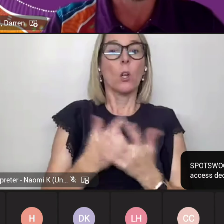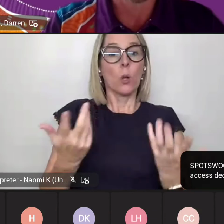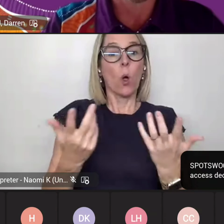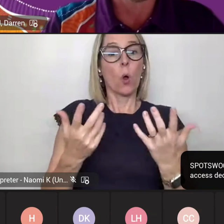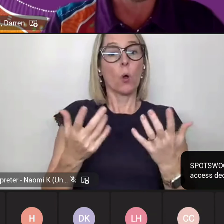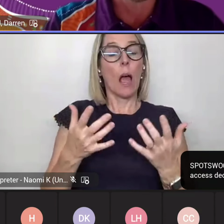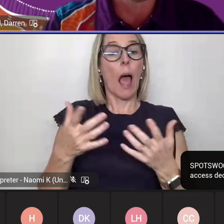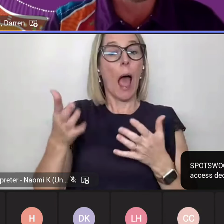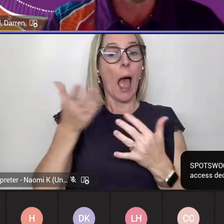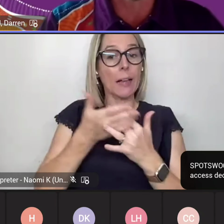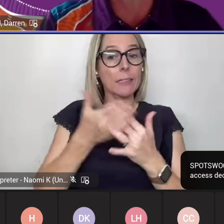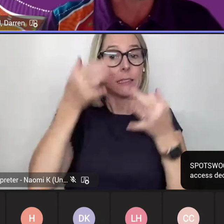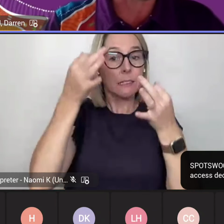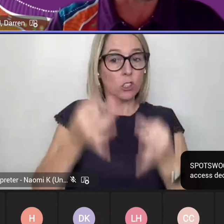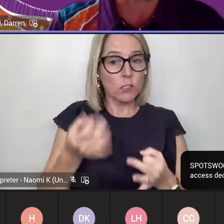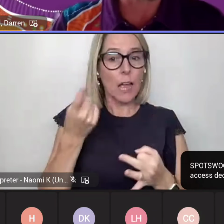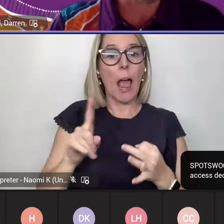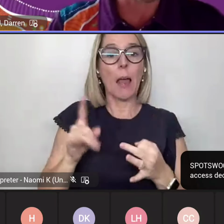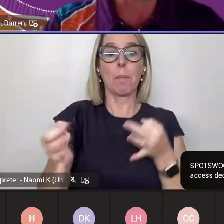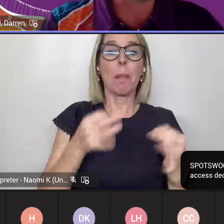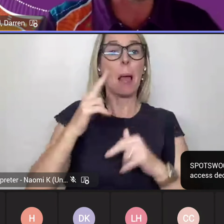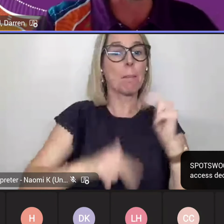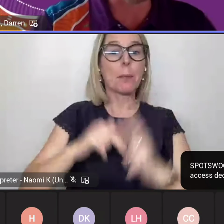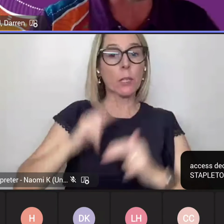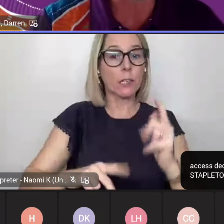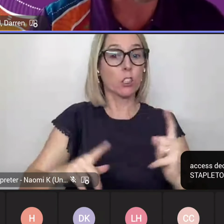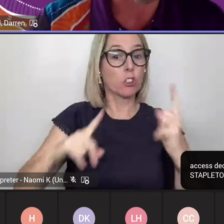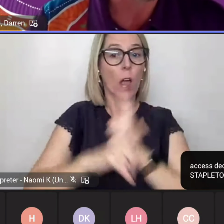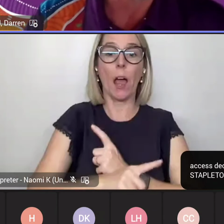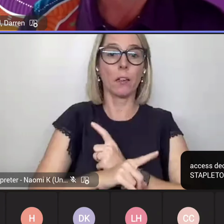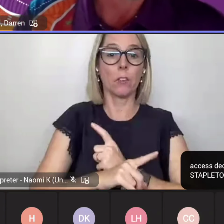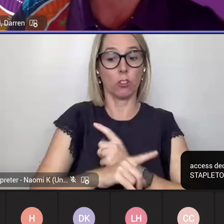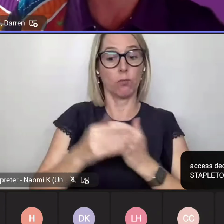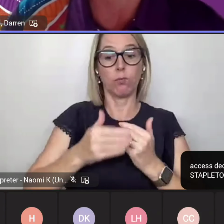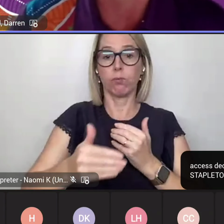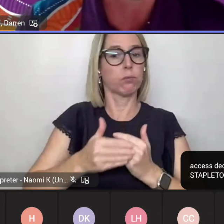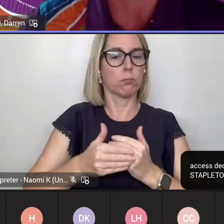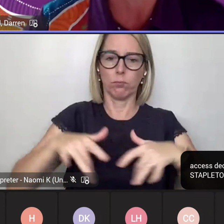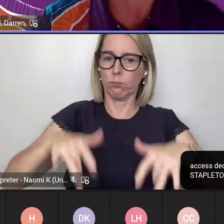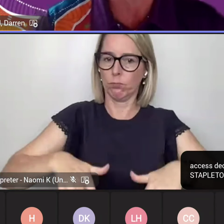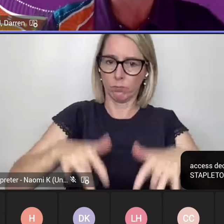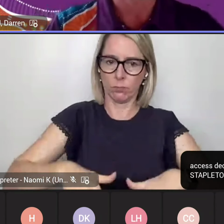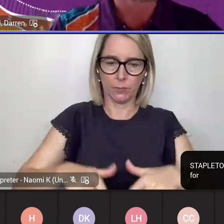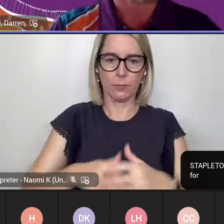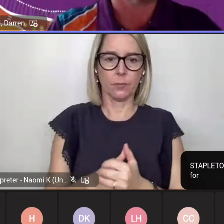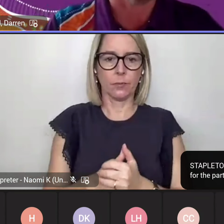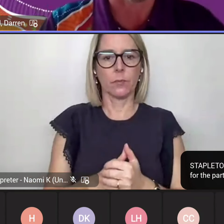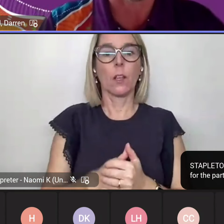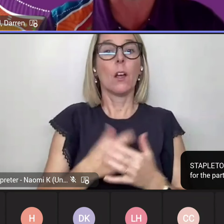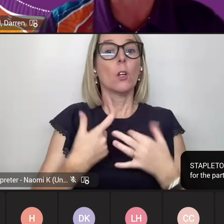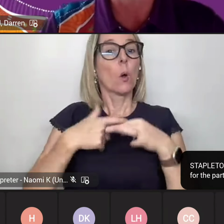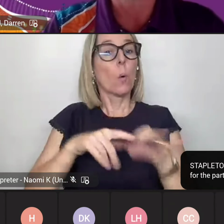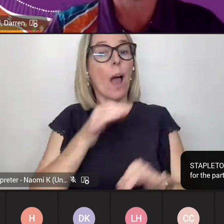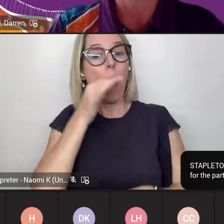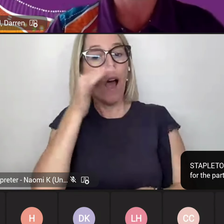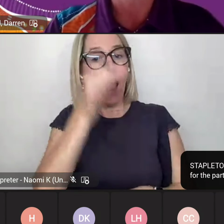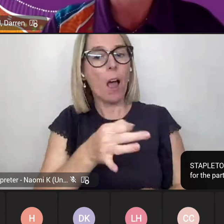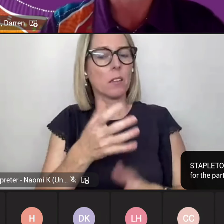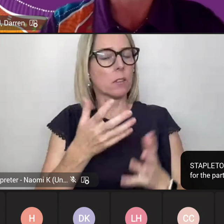moment. Excellent, thanks, Tony. So what will the changes to access mean for the